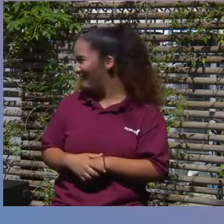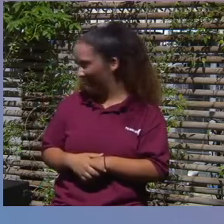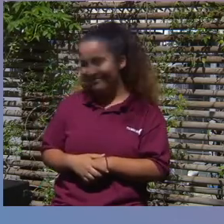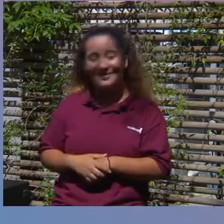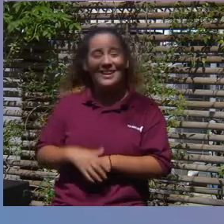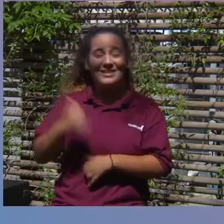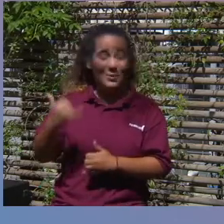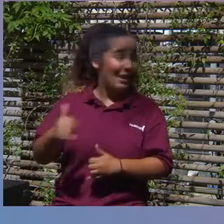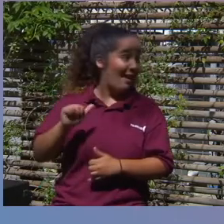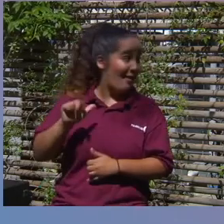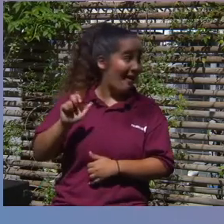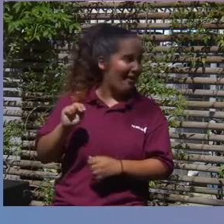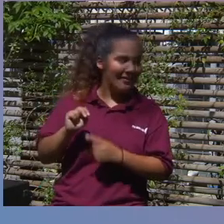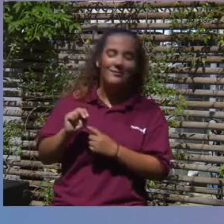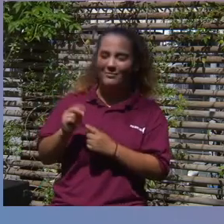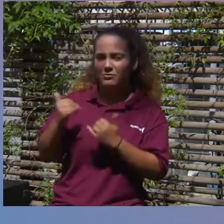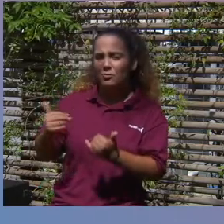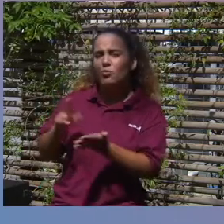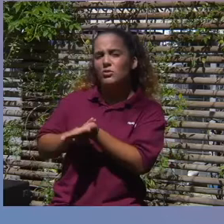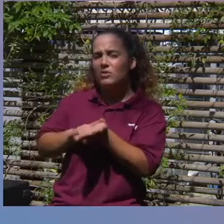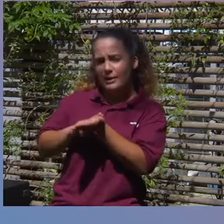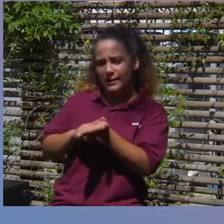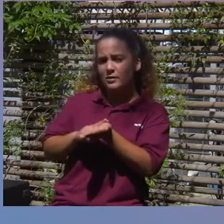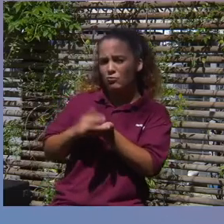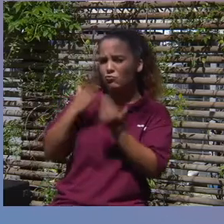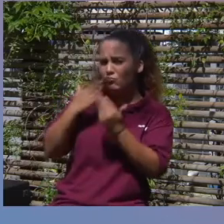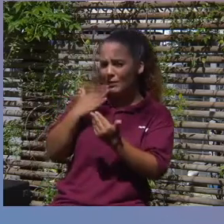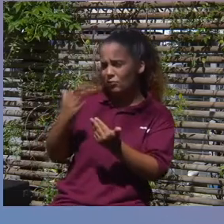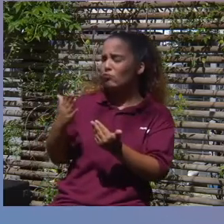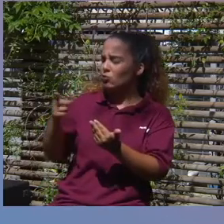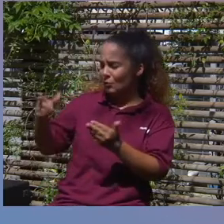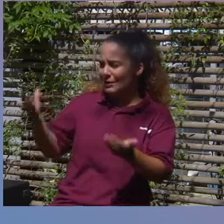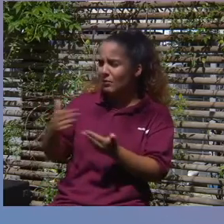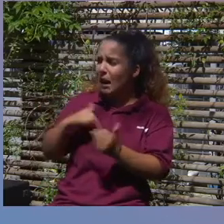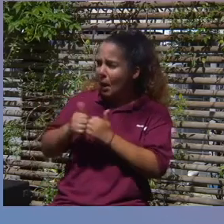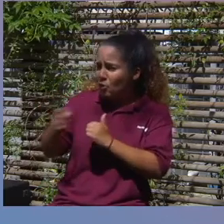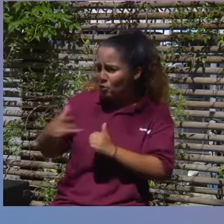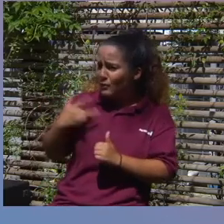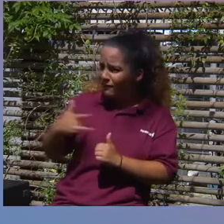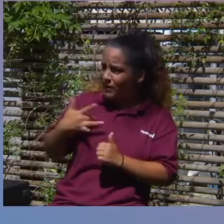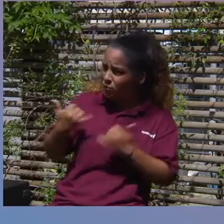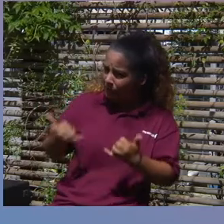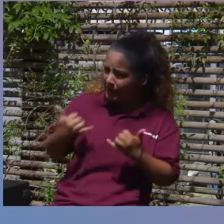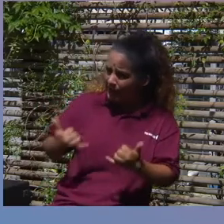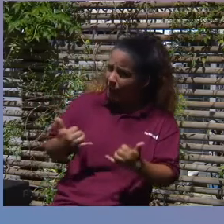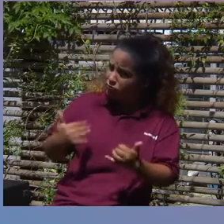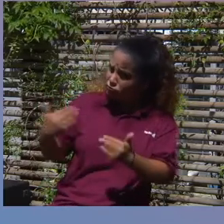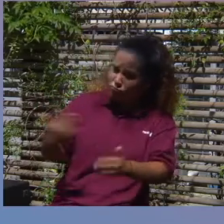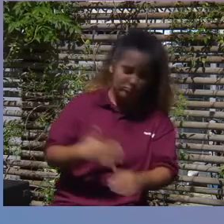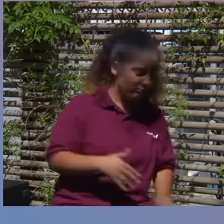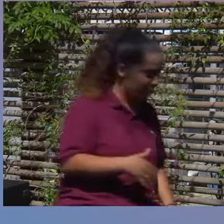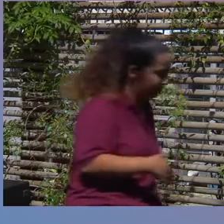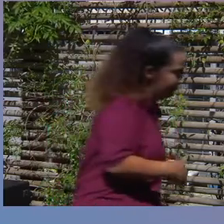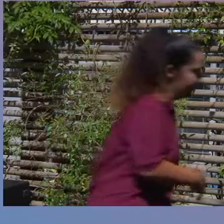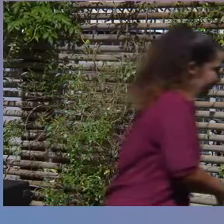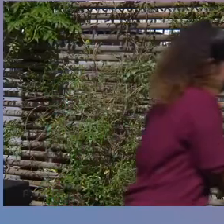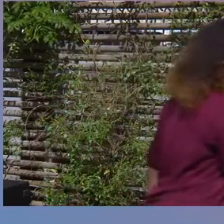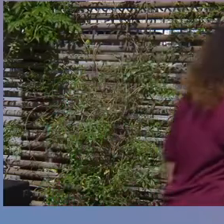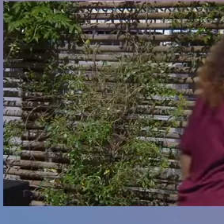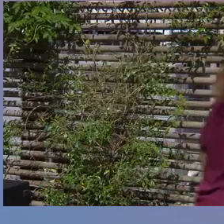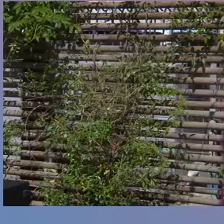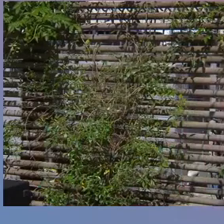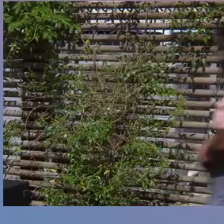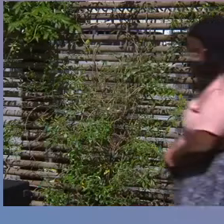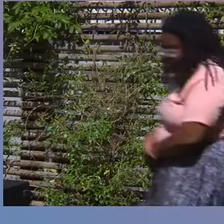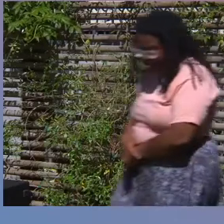So, Ms. Allen, how are you feeling today? This is the check-in. Like, we're grateful to have you here. Oh. How are you feeling as our just initial just check-in? What's going on? I feel great.